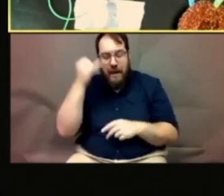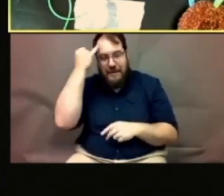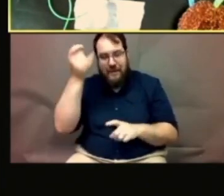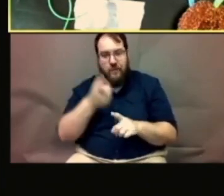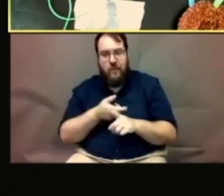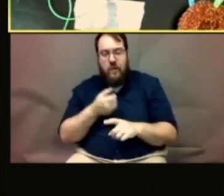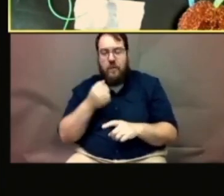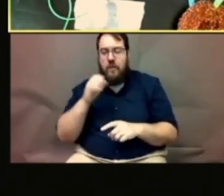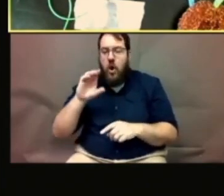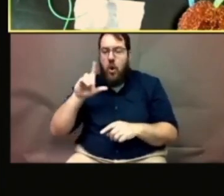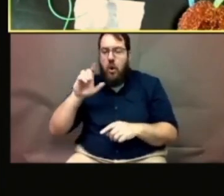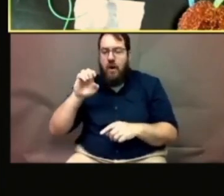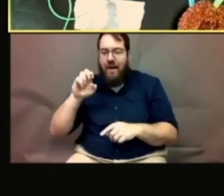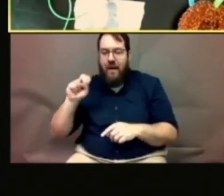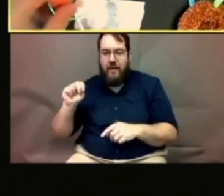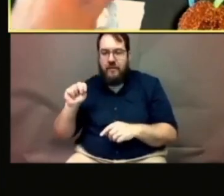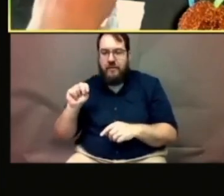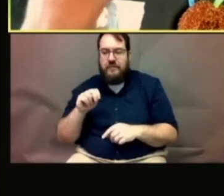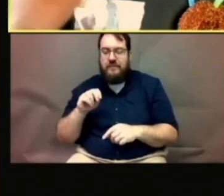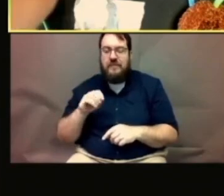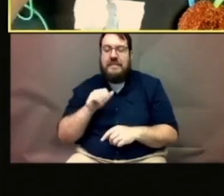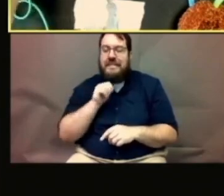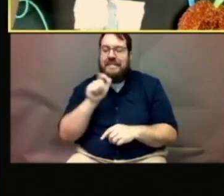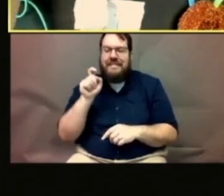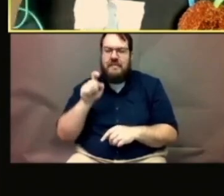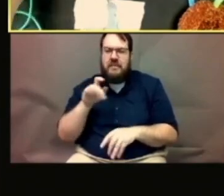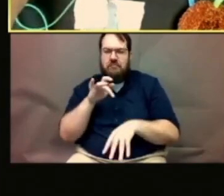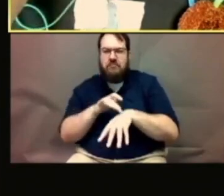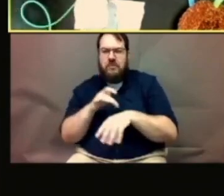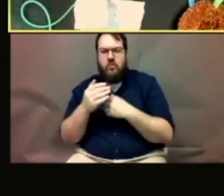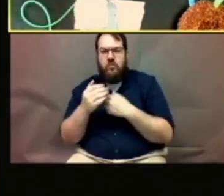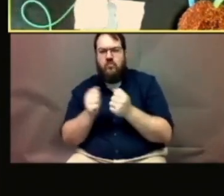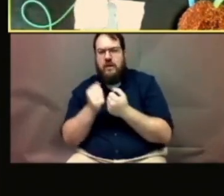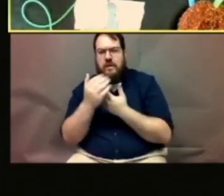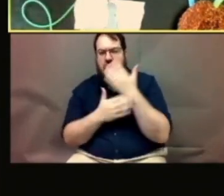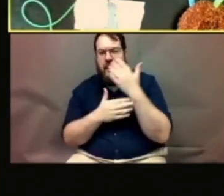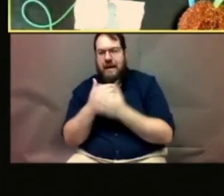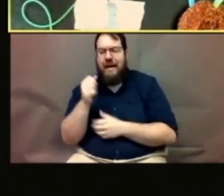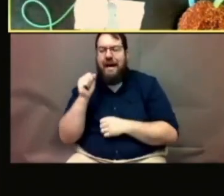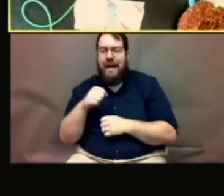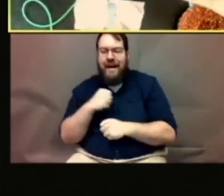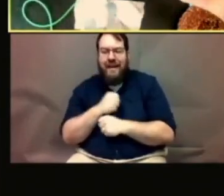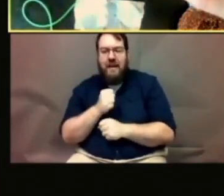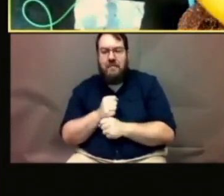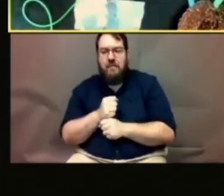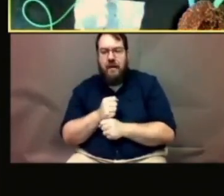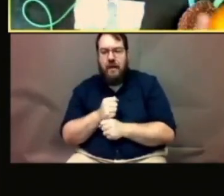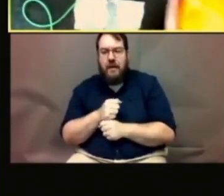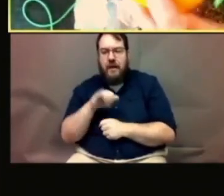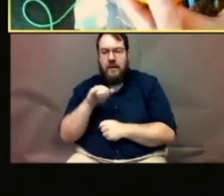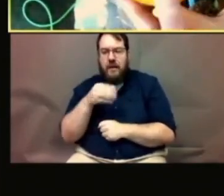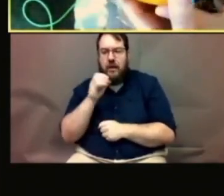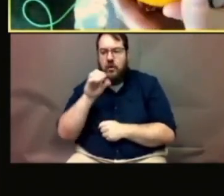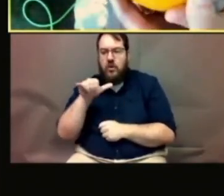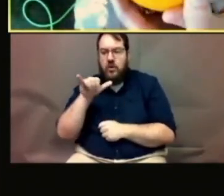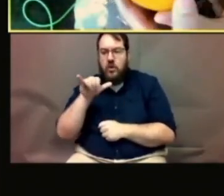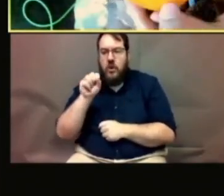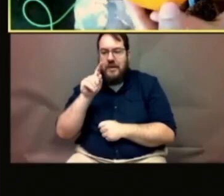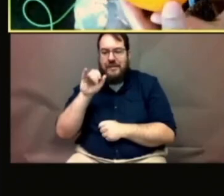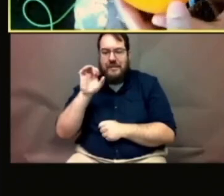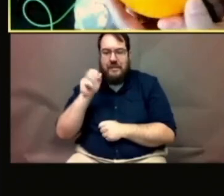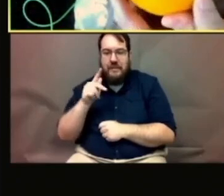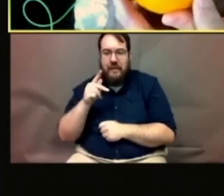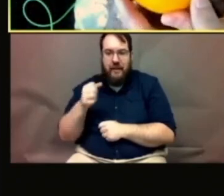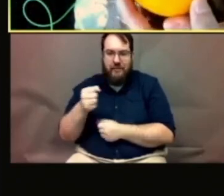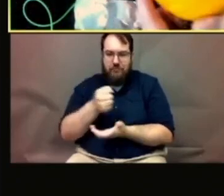instead of just touching those with my hands, I can make something almost like a joystick using this orange.